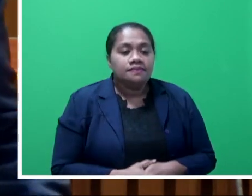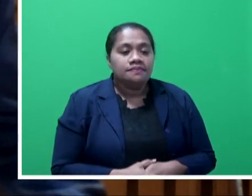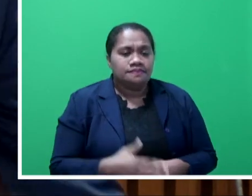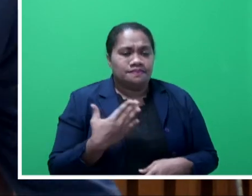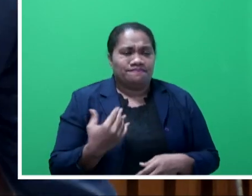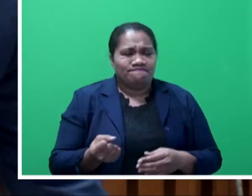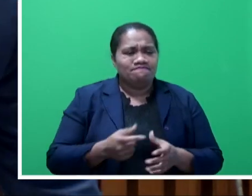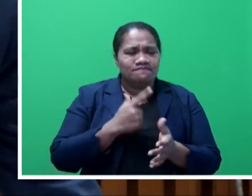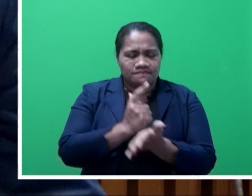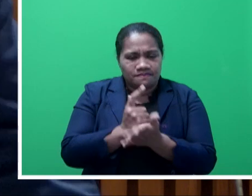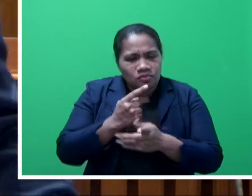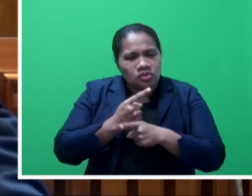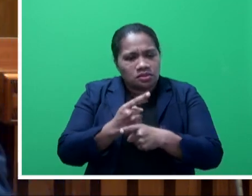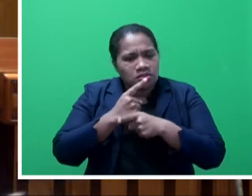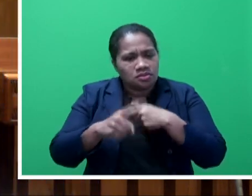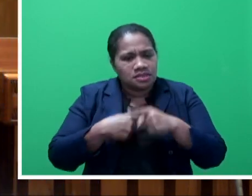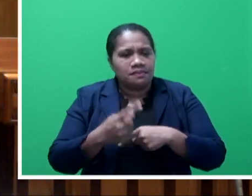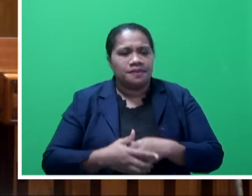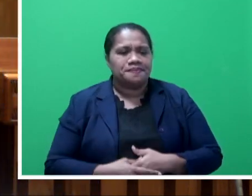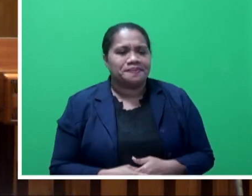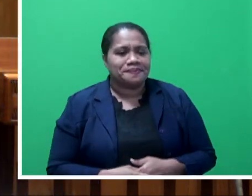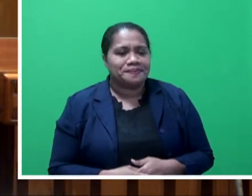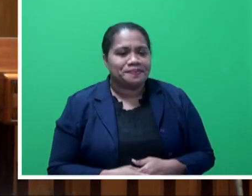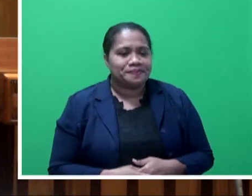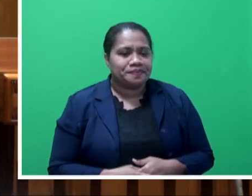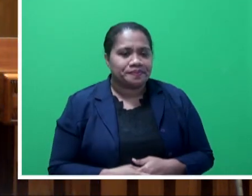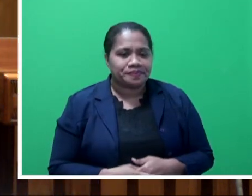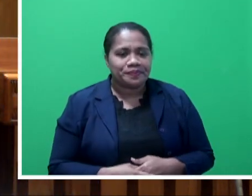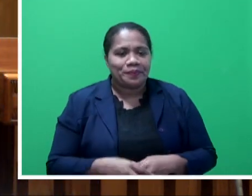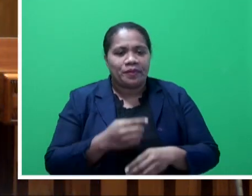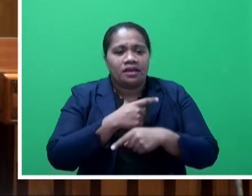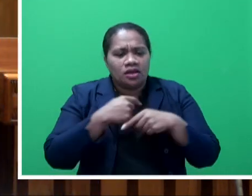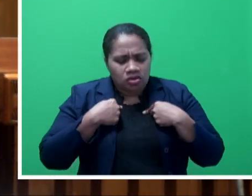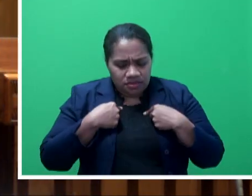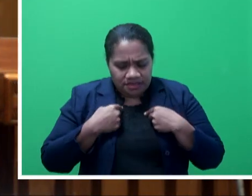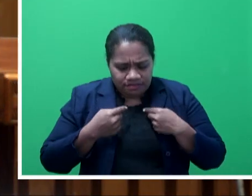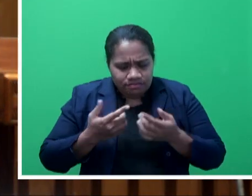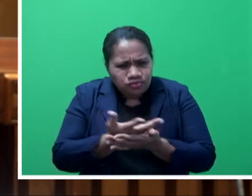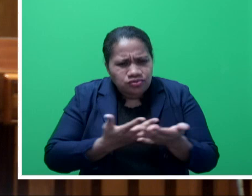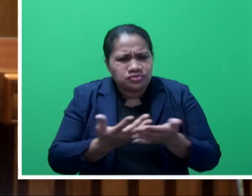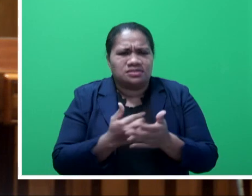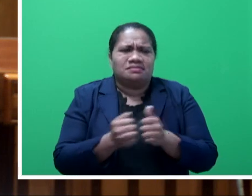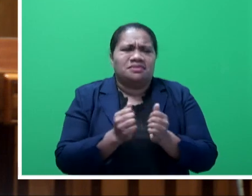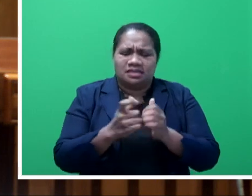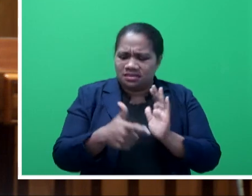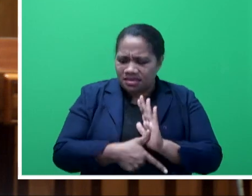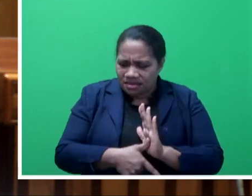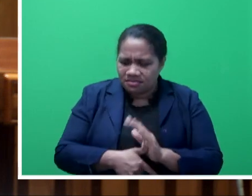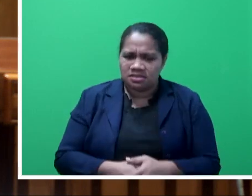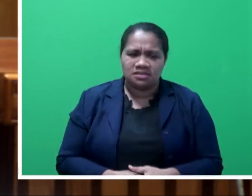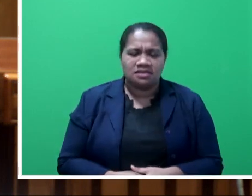talk about, and again, we've discussed this so many times in the floor of this Parliament. And they're